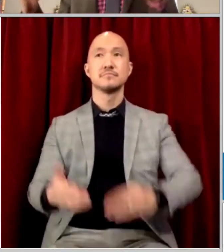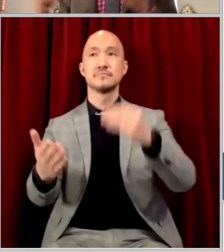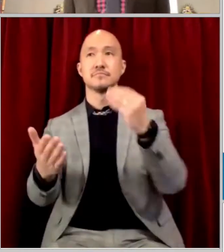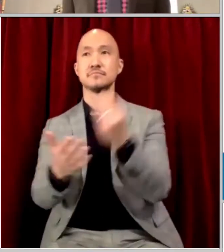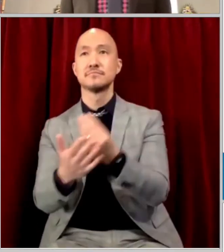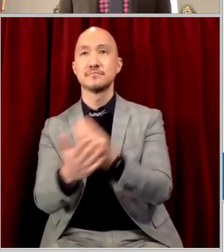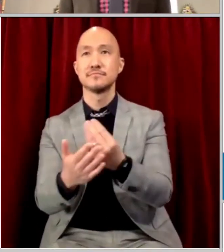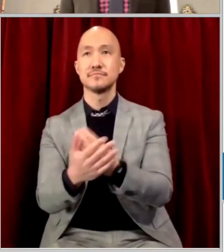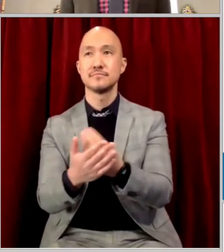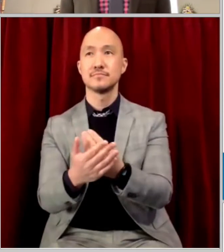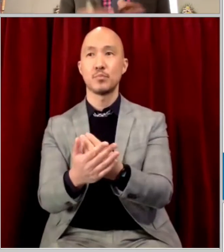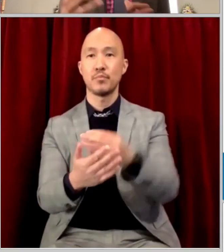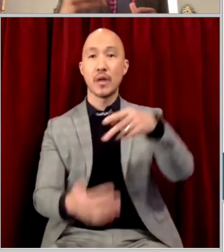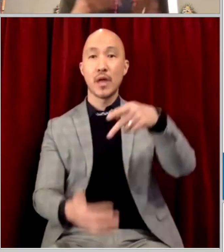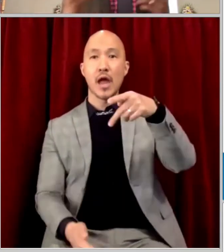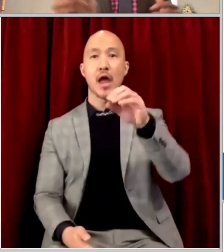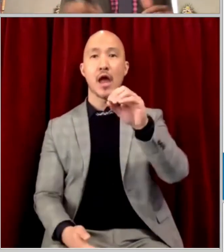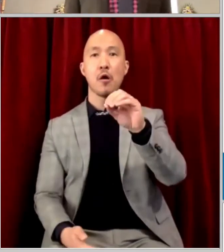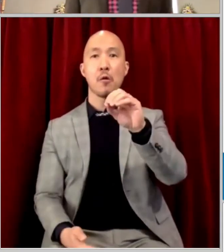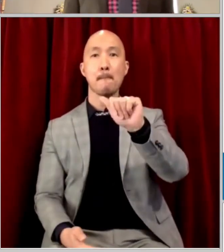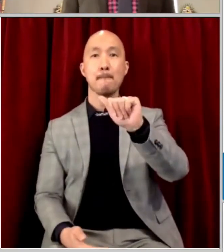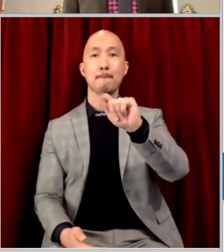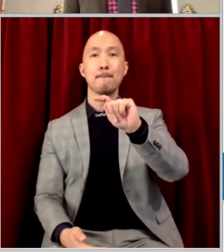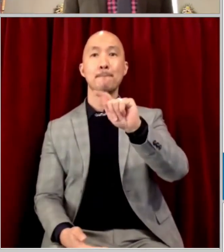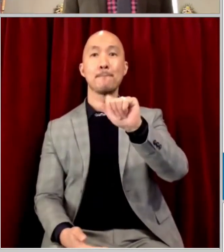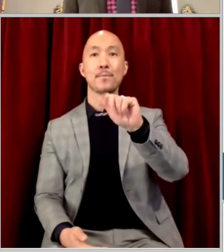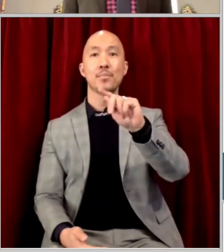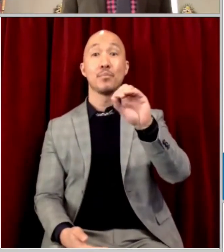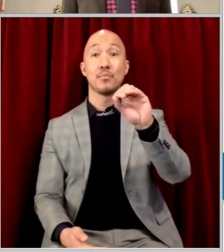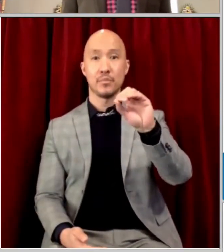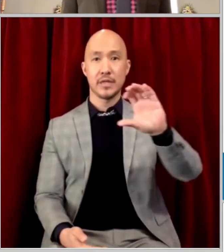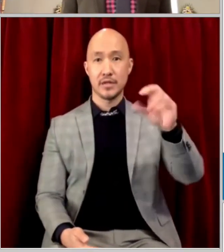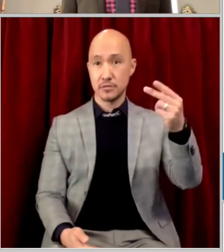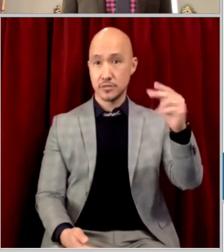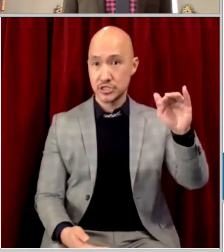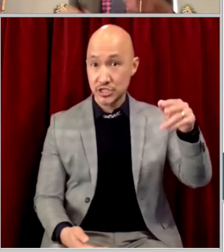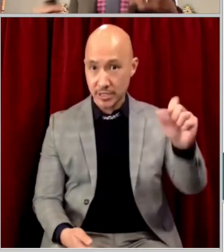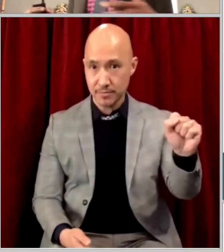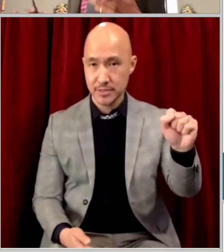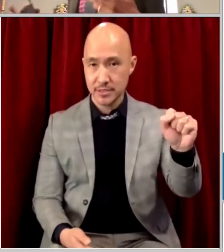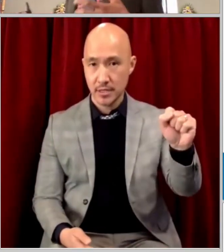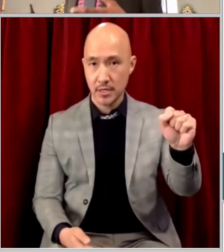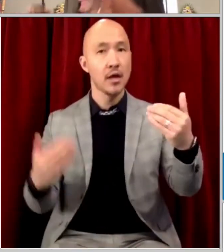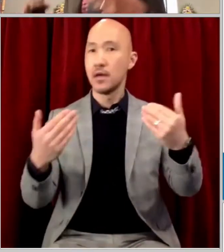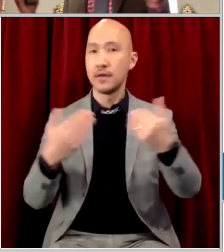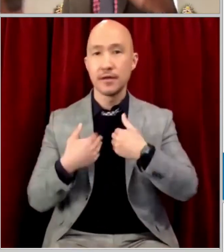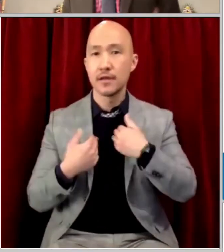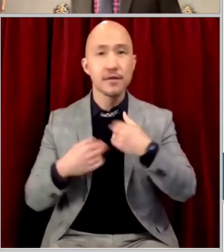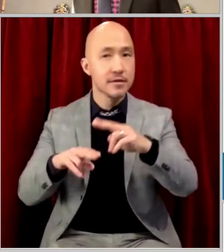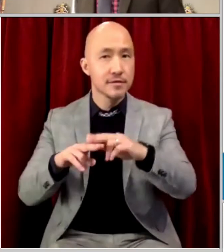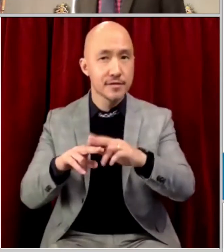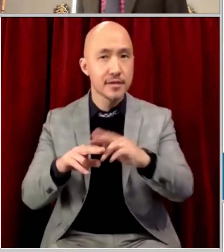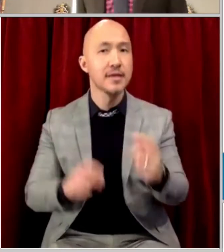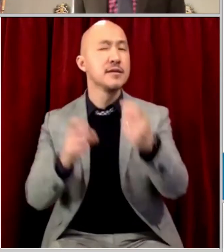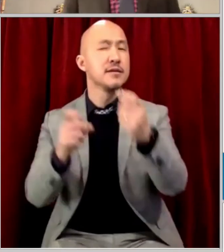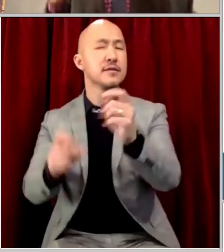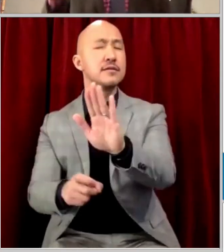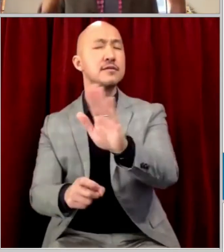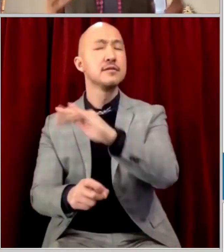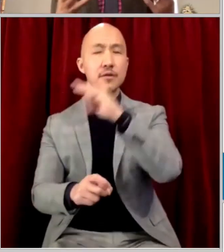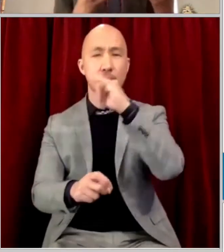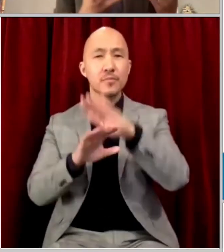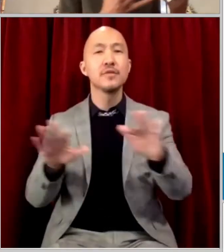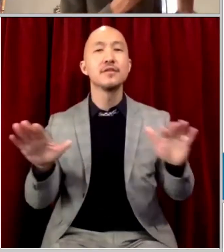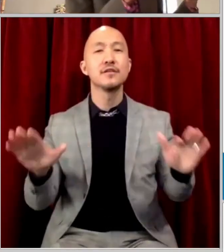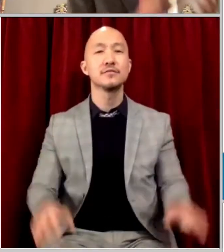unsalted potato chips. And let's see how quickly they eat those up, right? Nobody likes to eat unsalted potato chips.